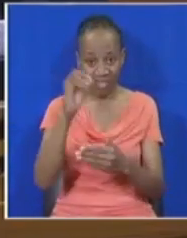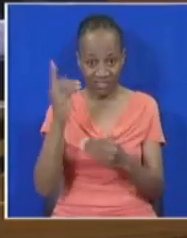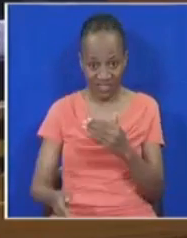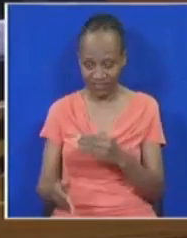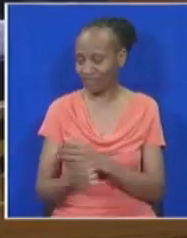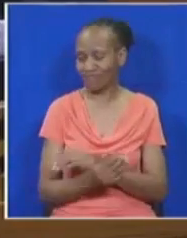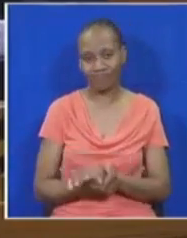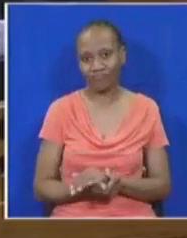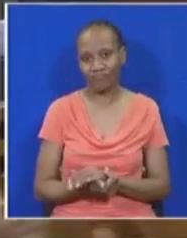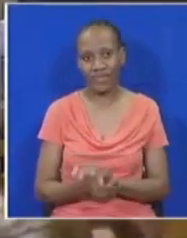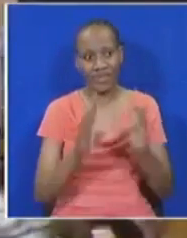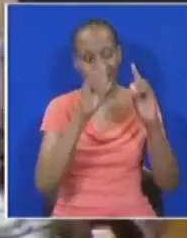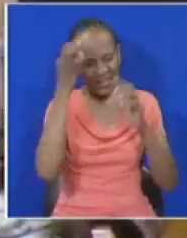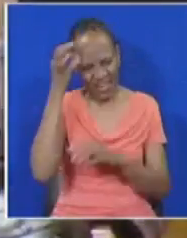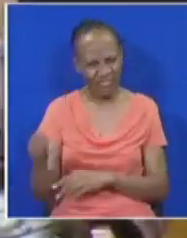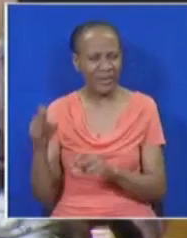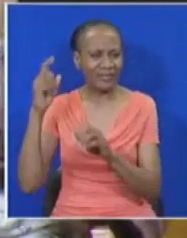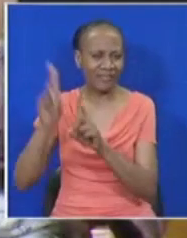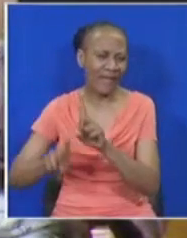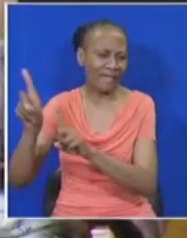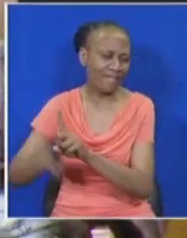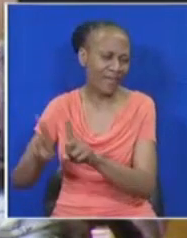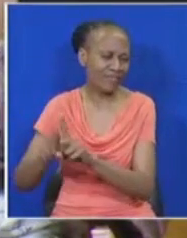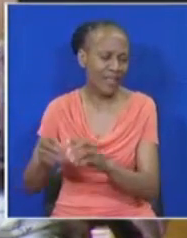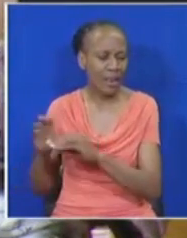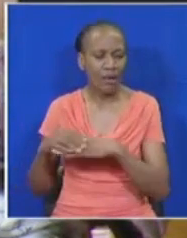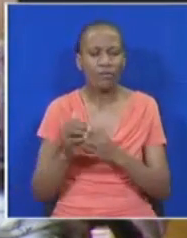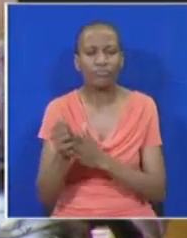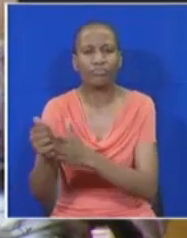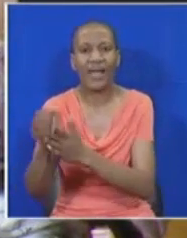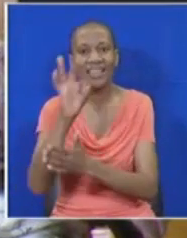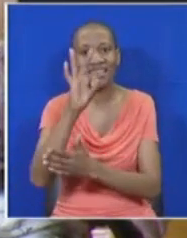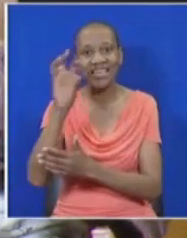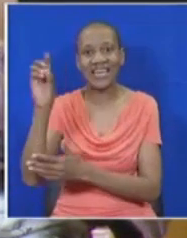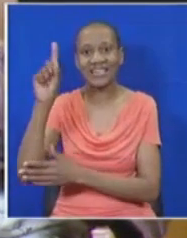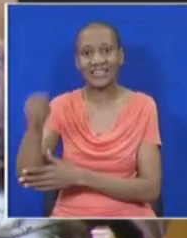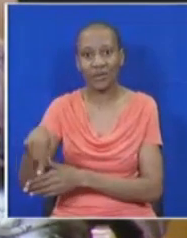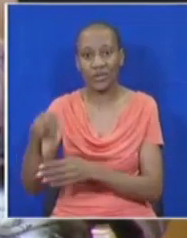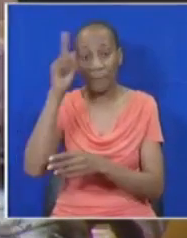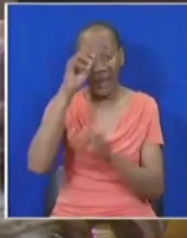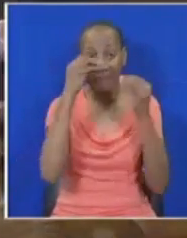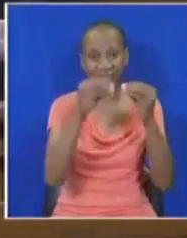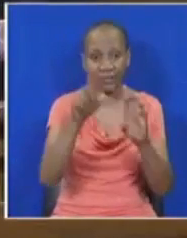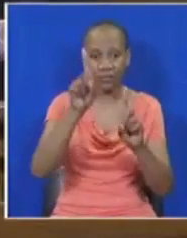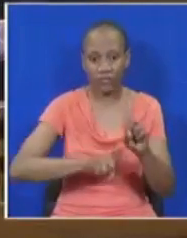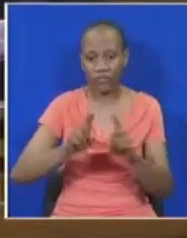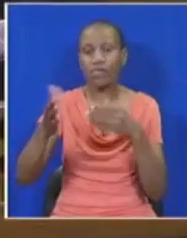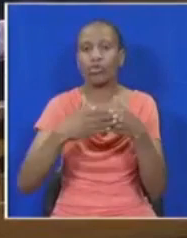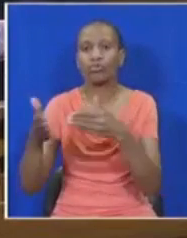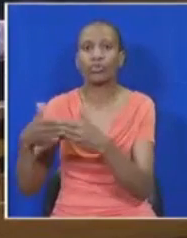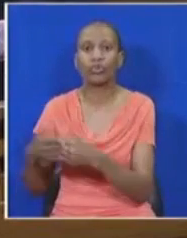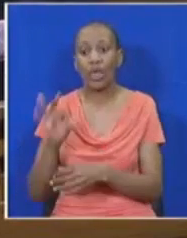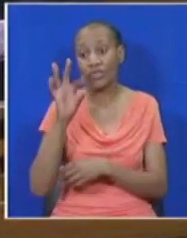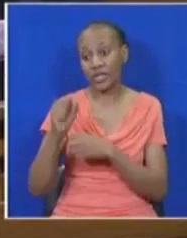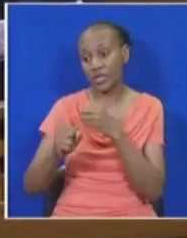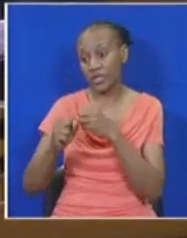The incompetence of this government has led over 300,000 of black businesses closing down and getting liquidated over the last 3